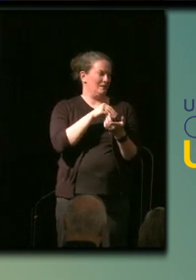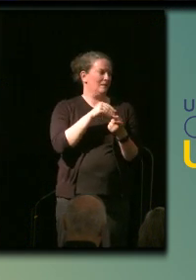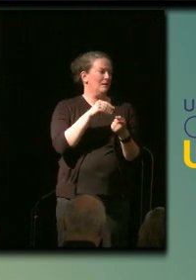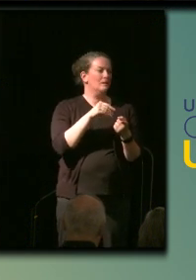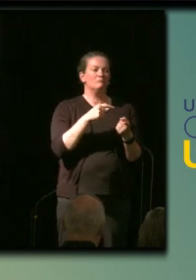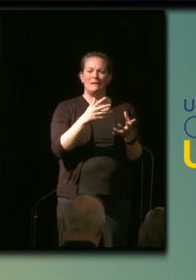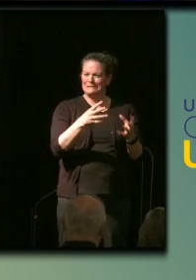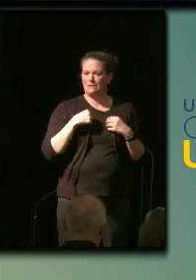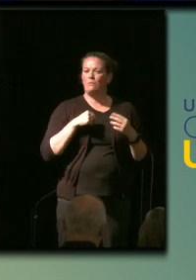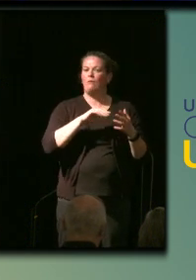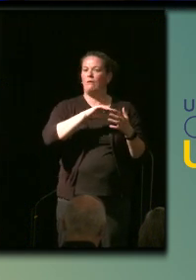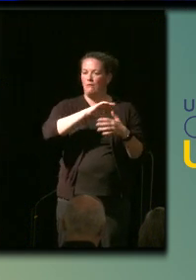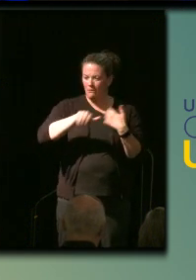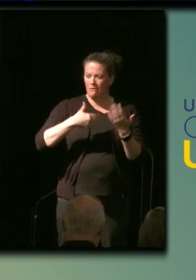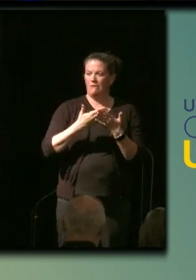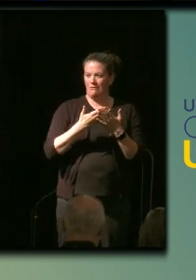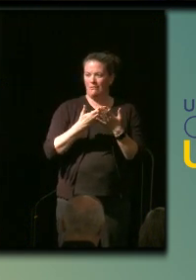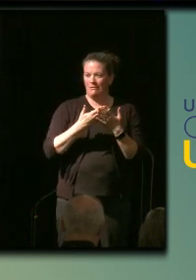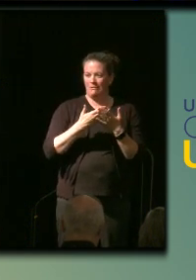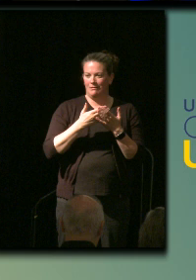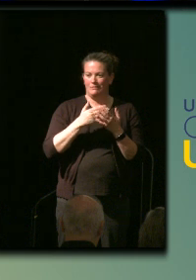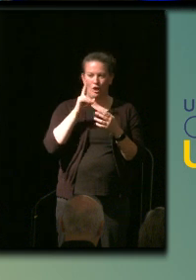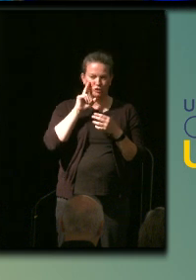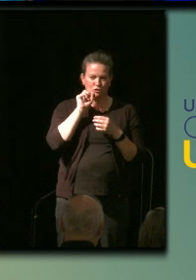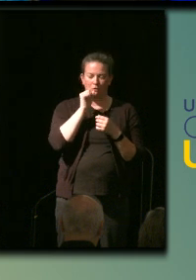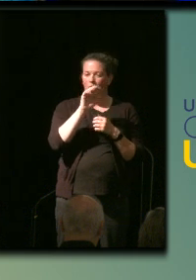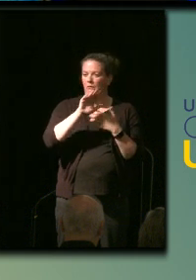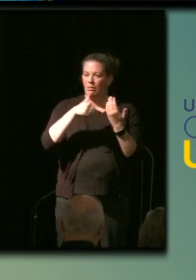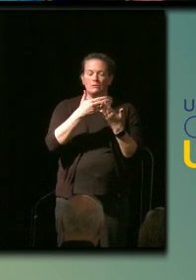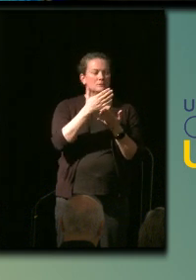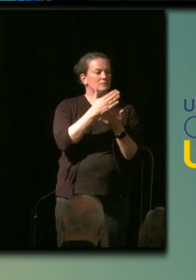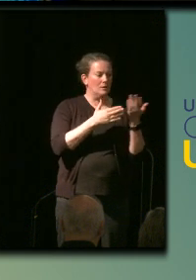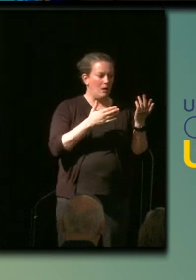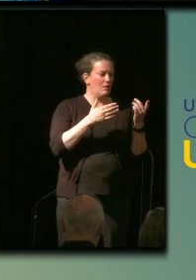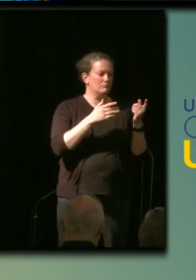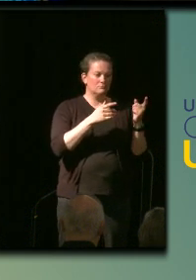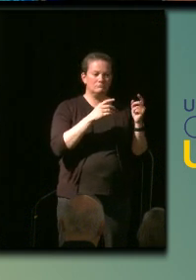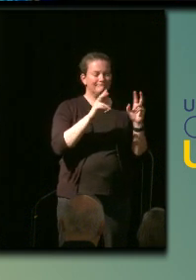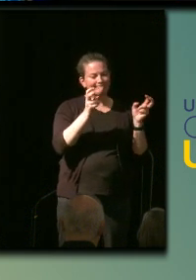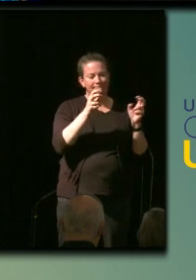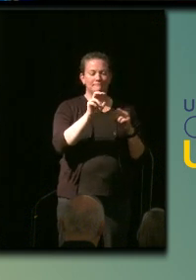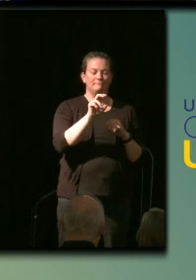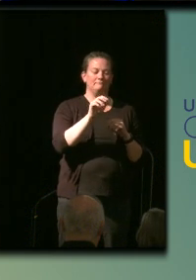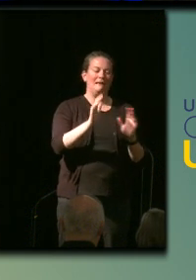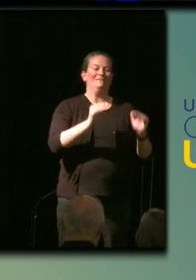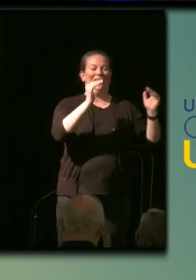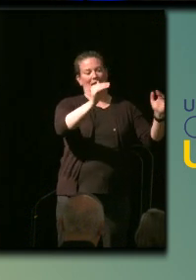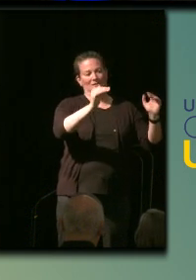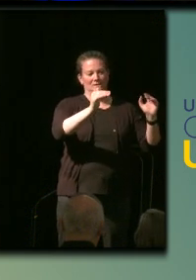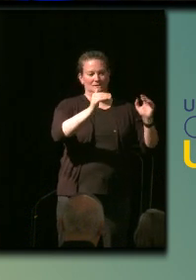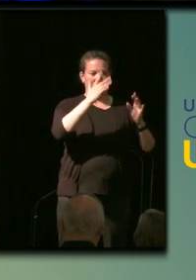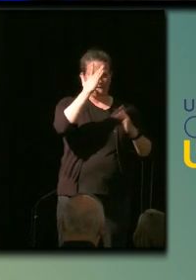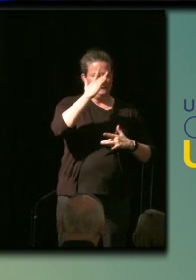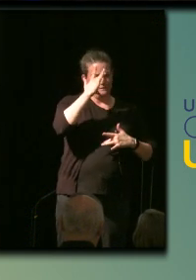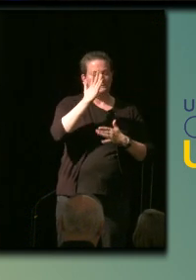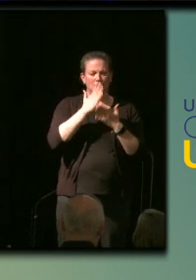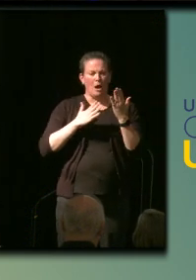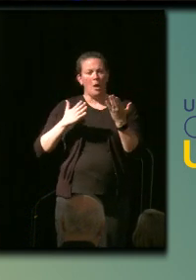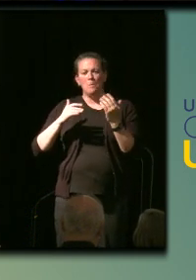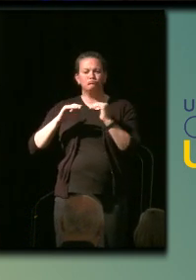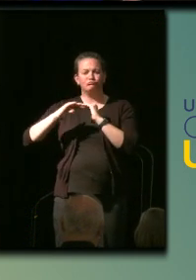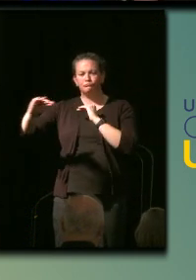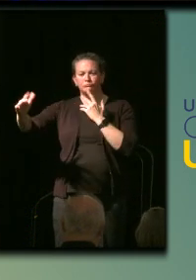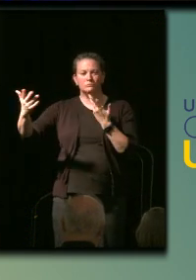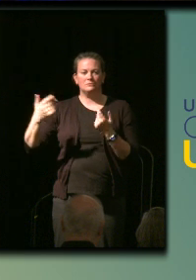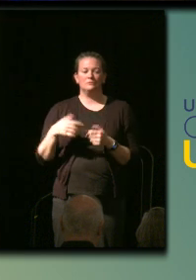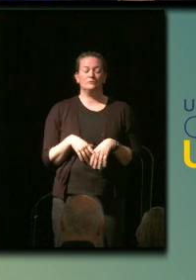anybody away. So we had some very advanced patients and some not so advanced patients. Now, this is what we saw in our data after 12 months.